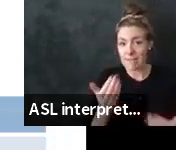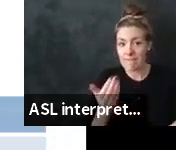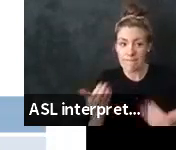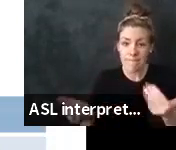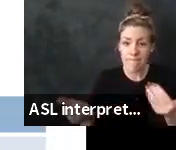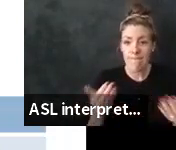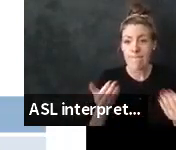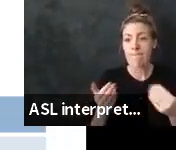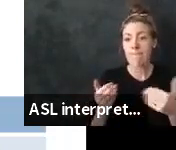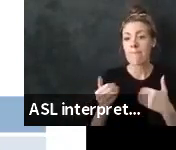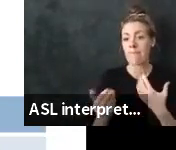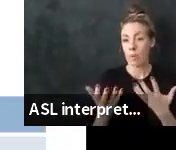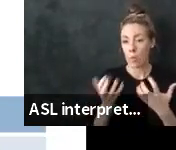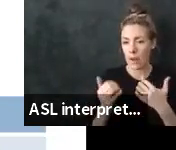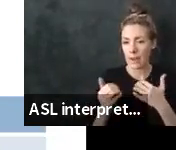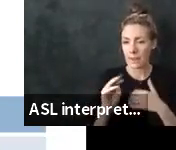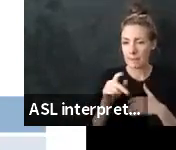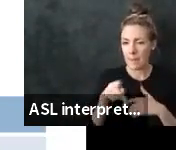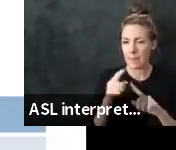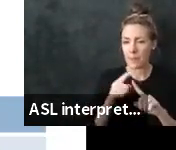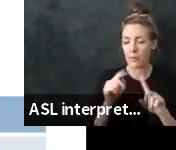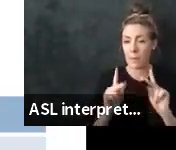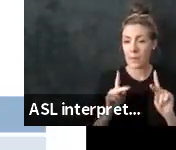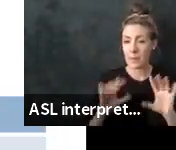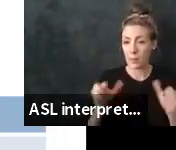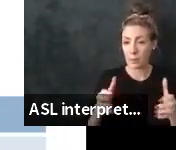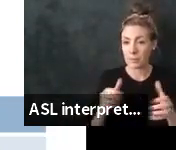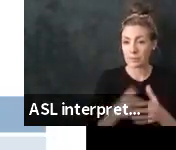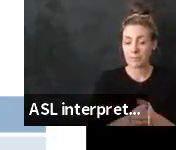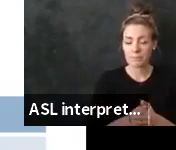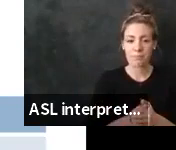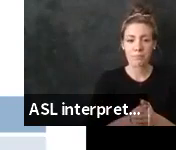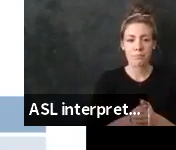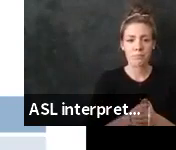and submitting maps. As many of you know,